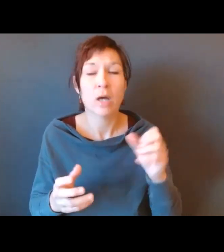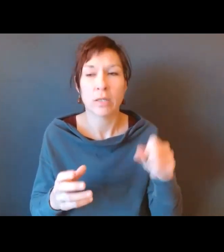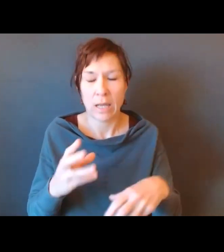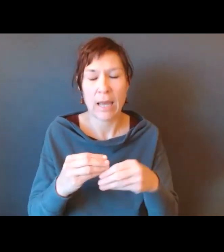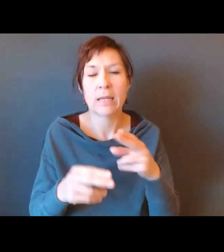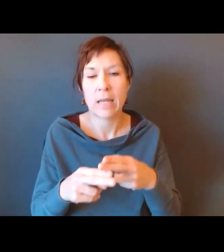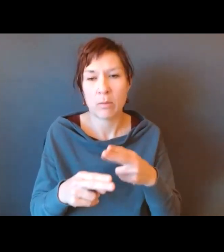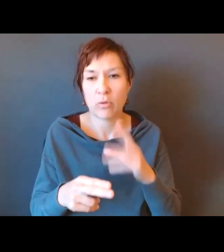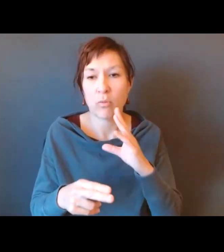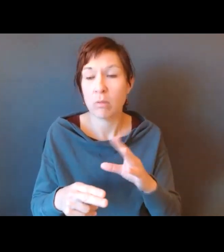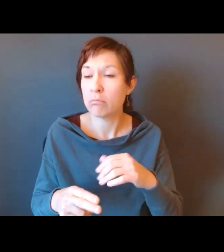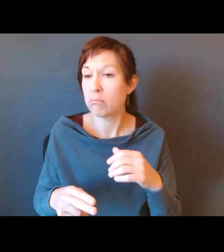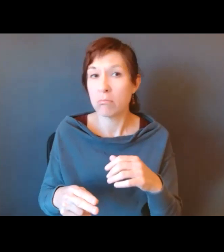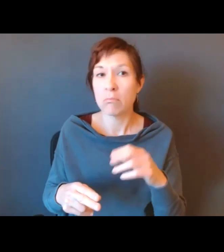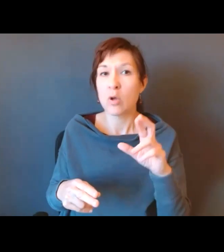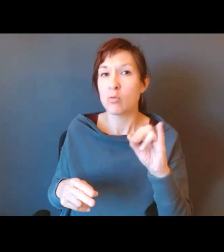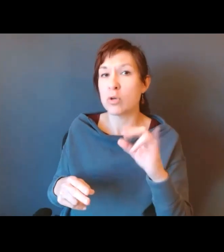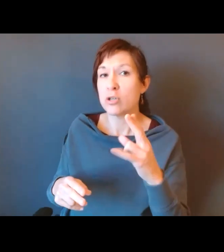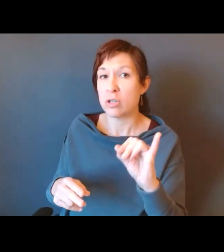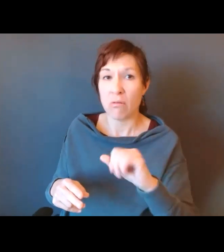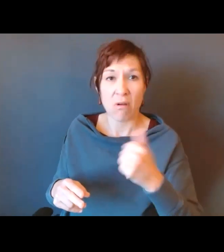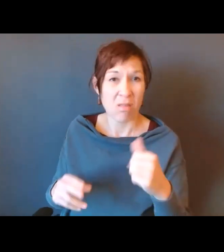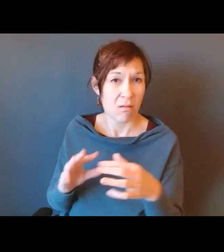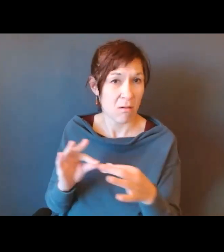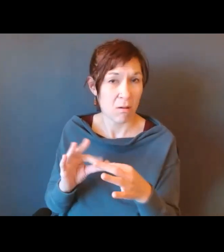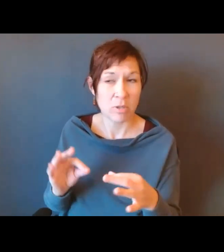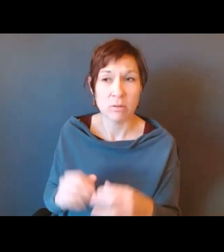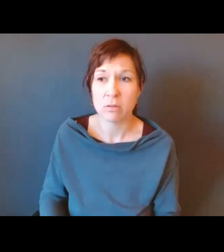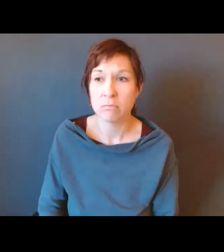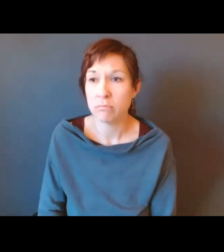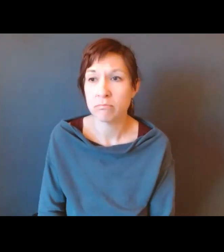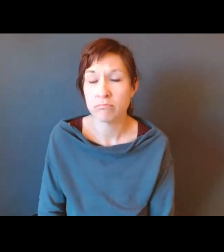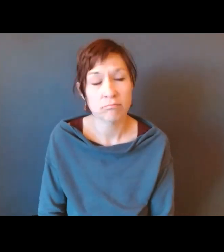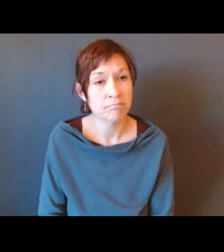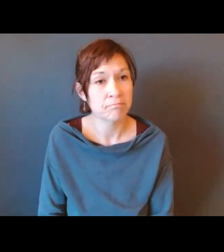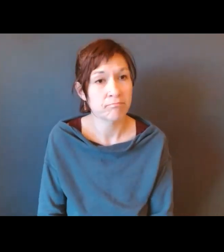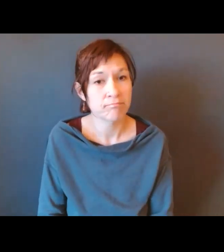Any other comments or ways that we should amend the minutes?